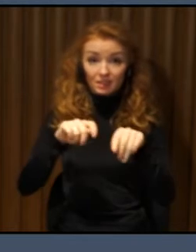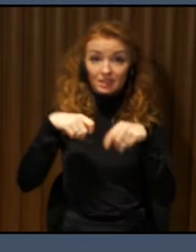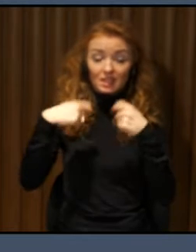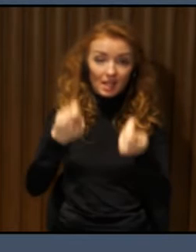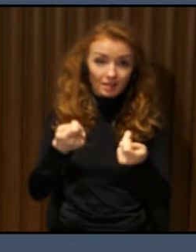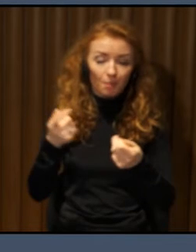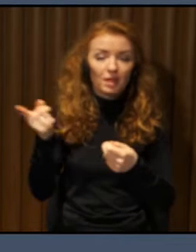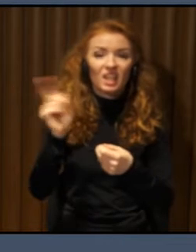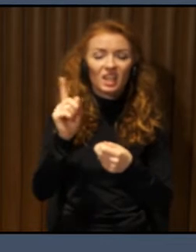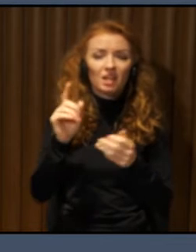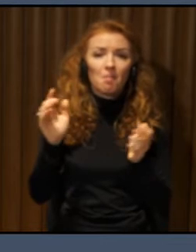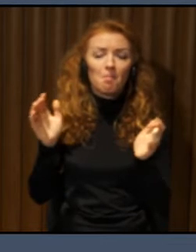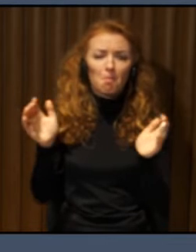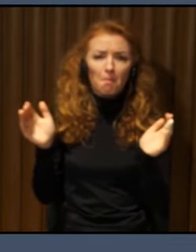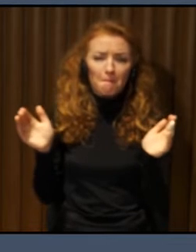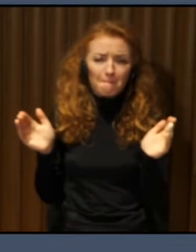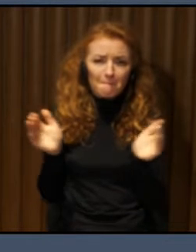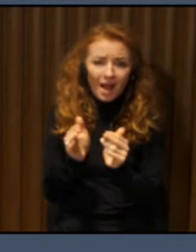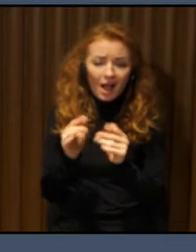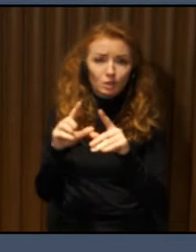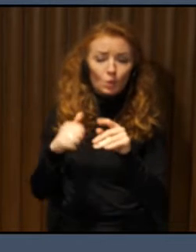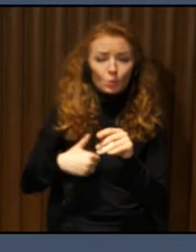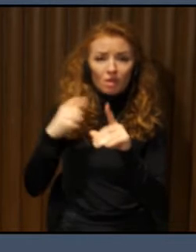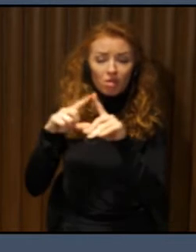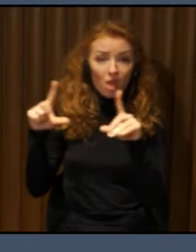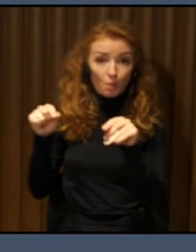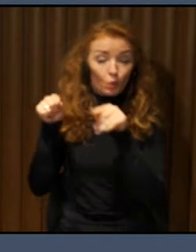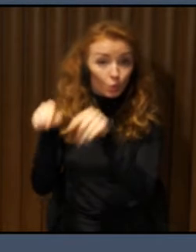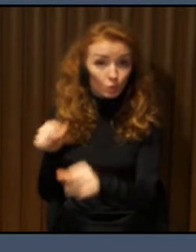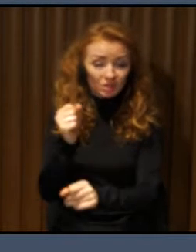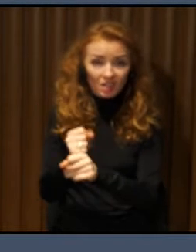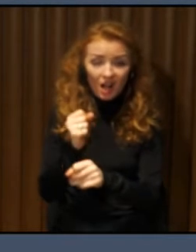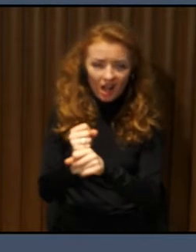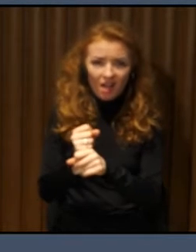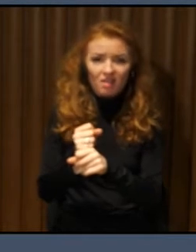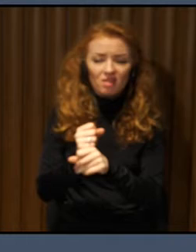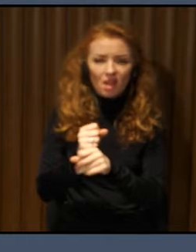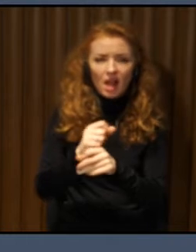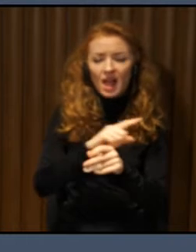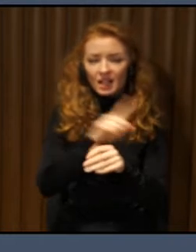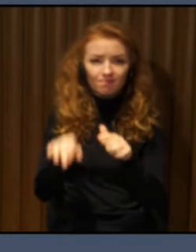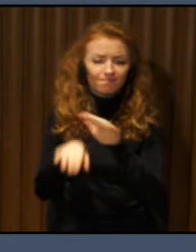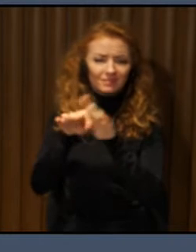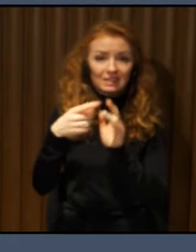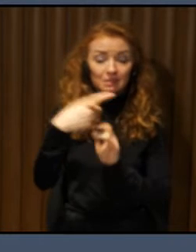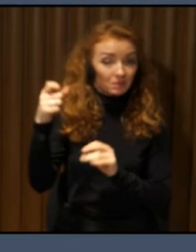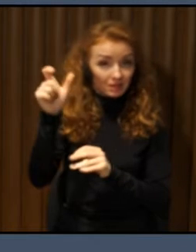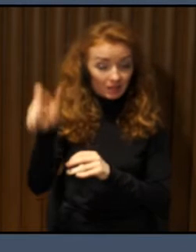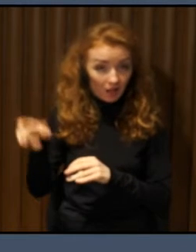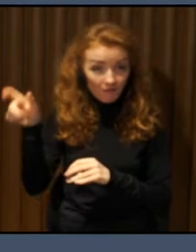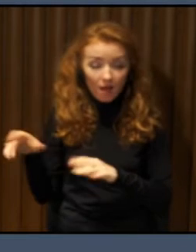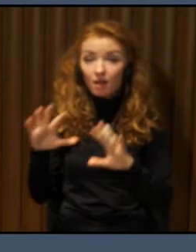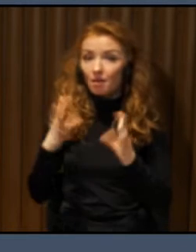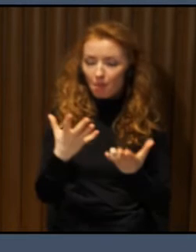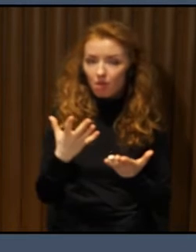so it's small, it's fragmented, there's many service providers. In Canada, we spend about $380 billion per year on this social safety